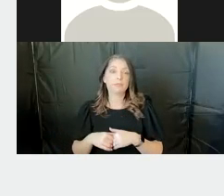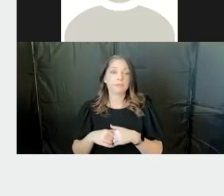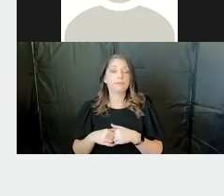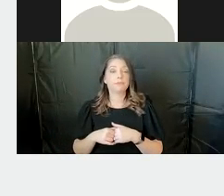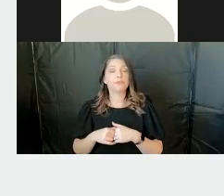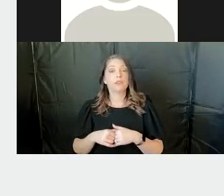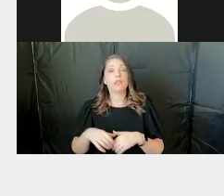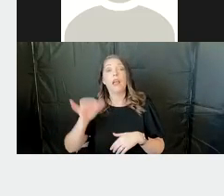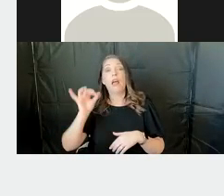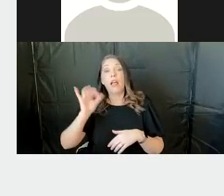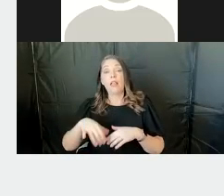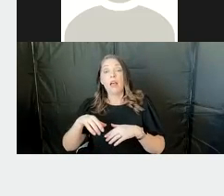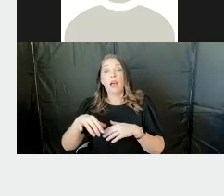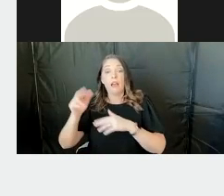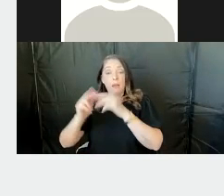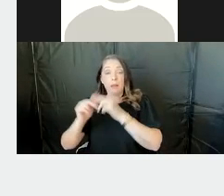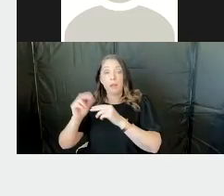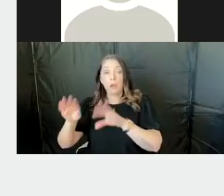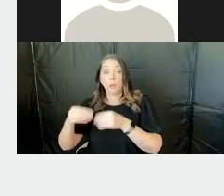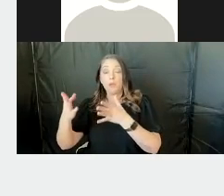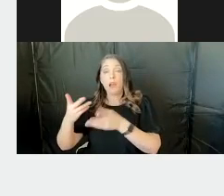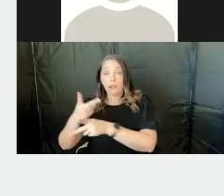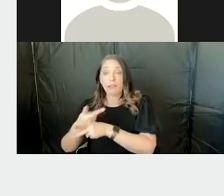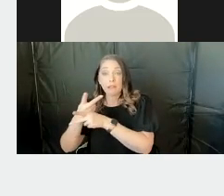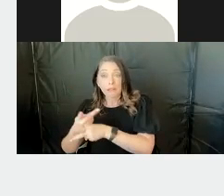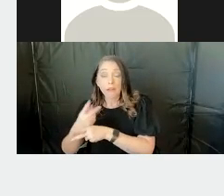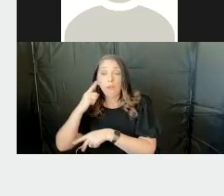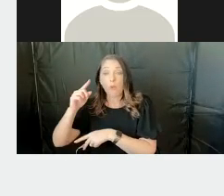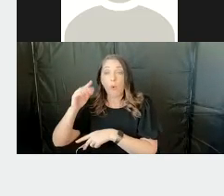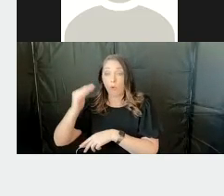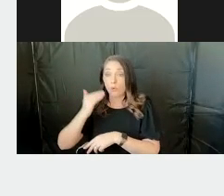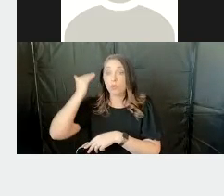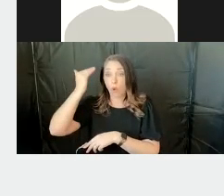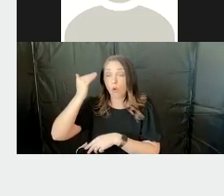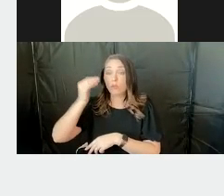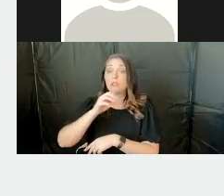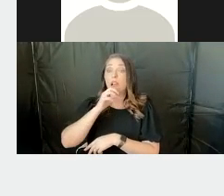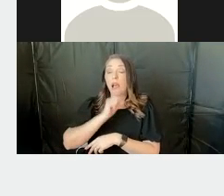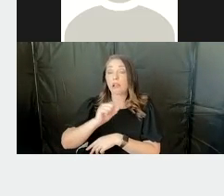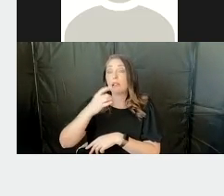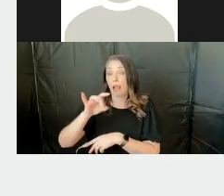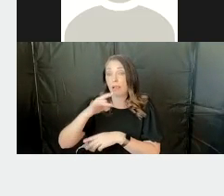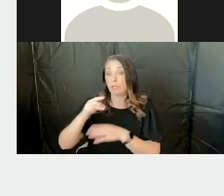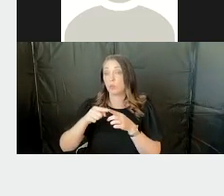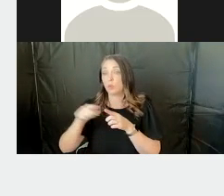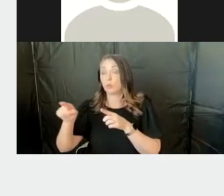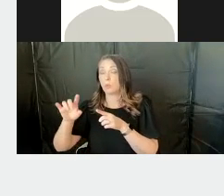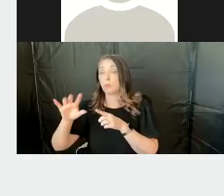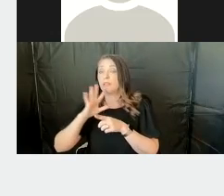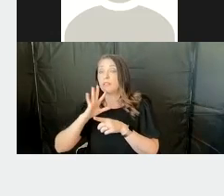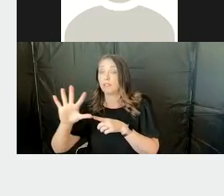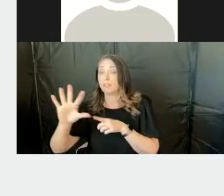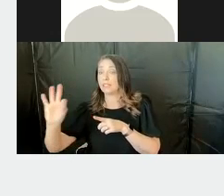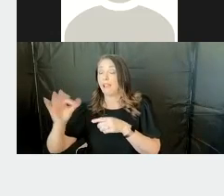These facilities provide care and supervision to adults ages 18 to 59 who have mental